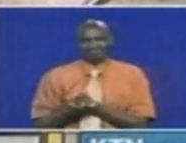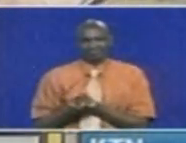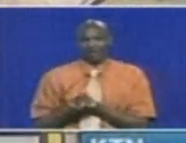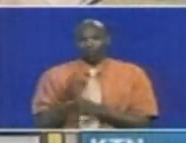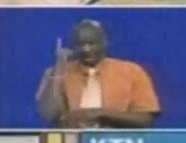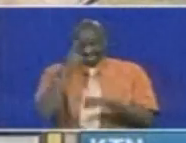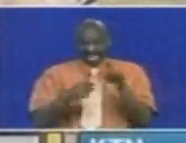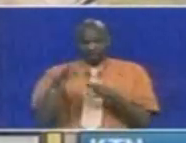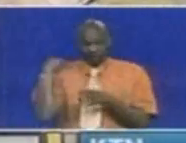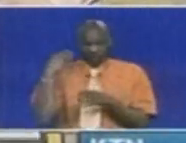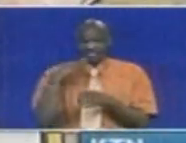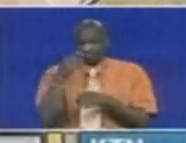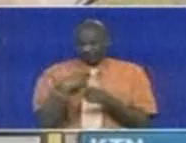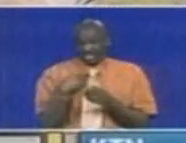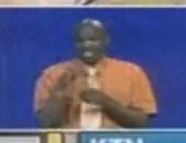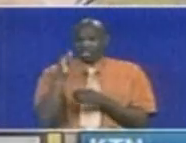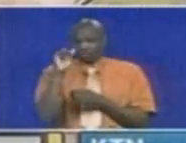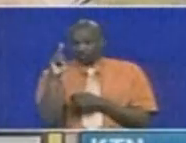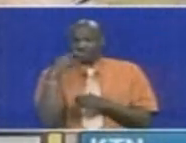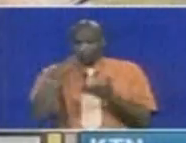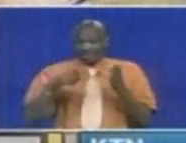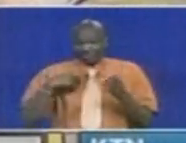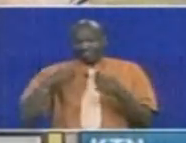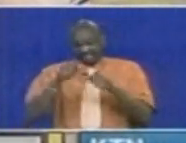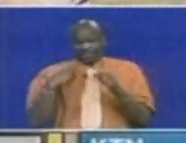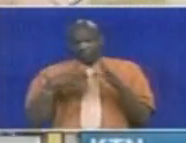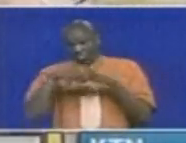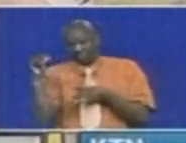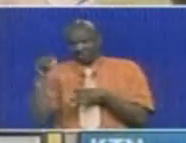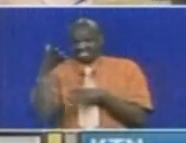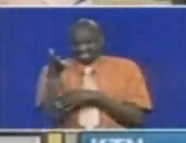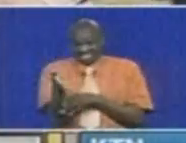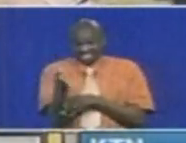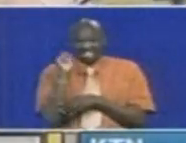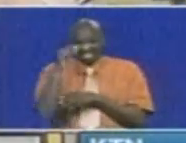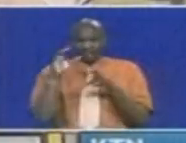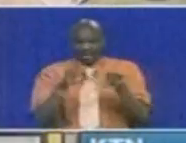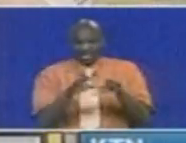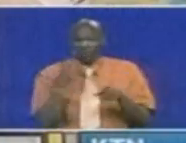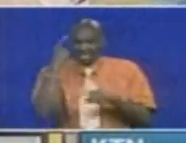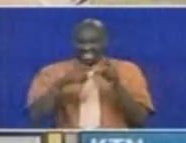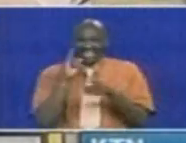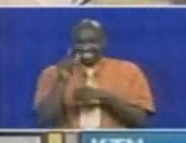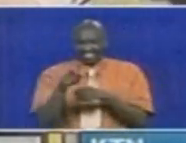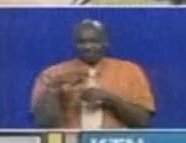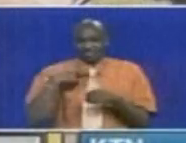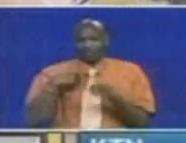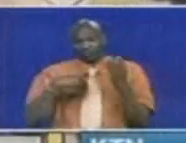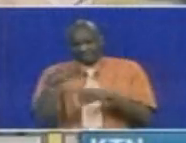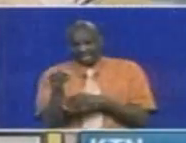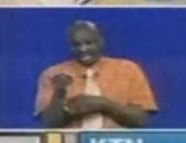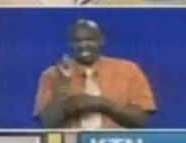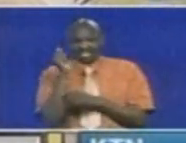1 year ago, SSU Mobile denied claims that it was trying to exit the Kenyan market. And a year later, the firm is trying to sell off its Kenyan